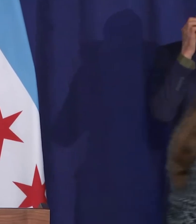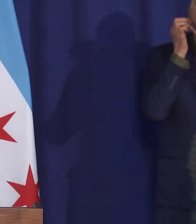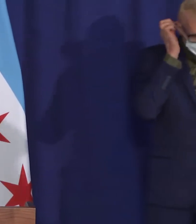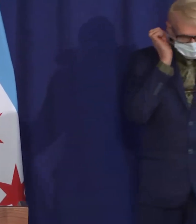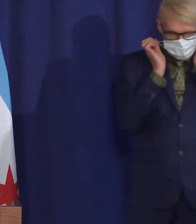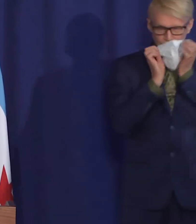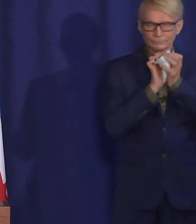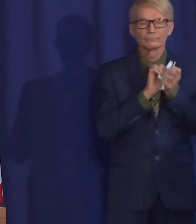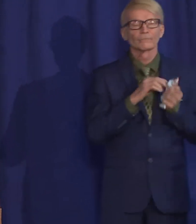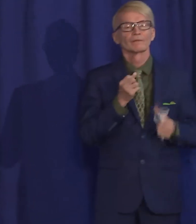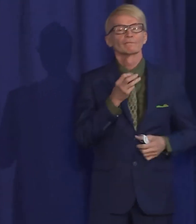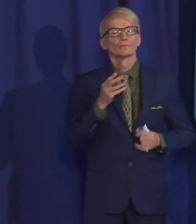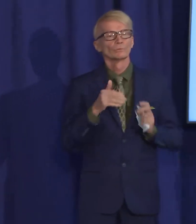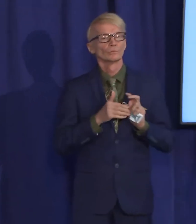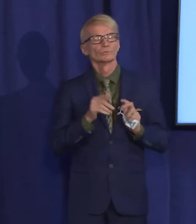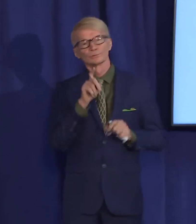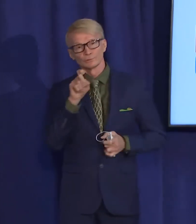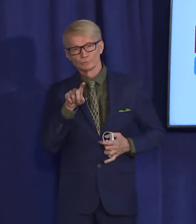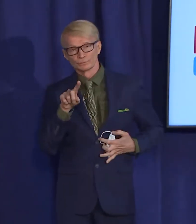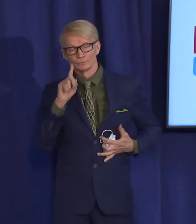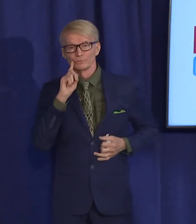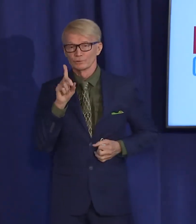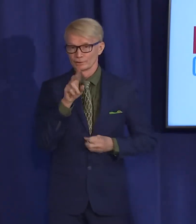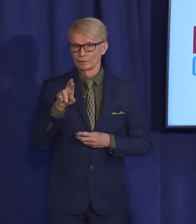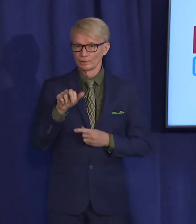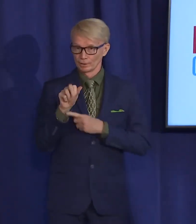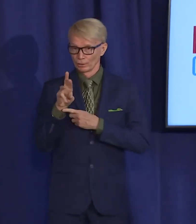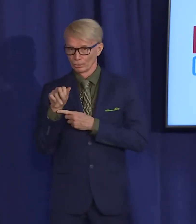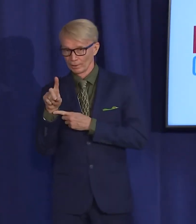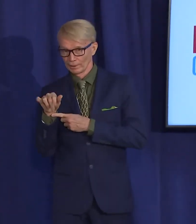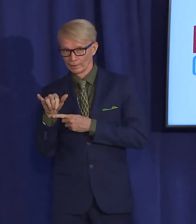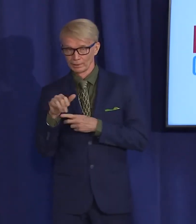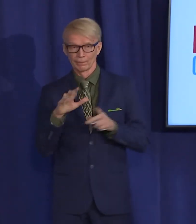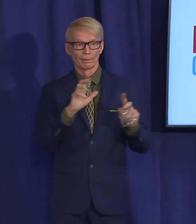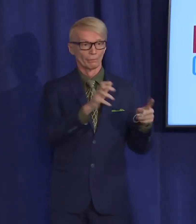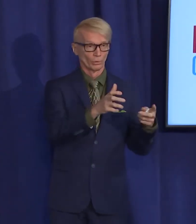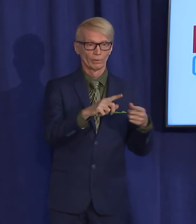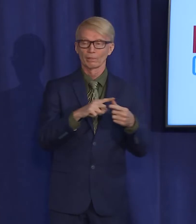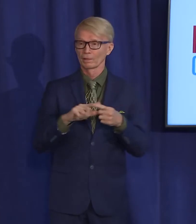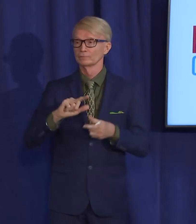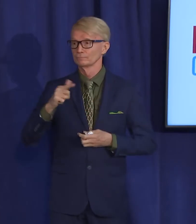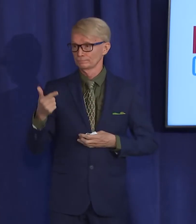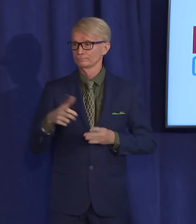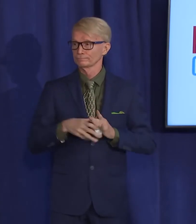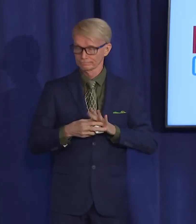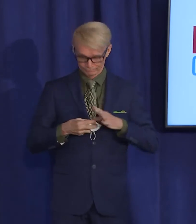I have a few questions for Dr. Arwady, and then from the pool, and then I'll turn it over to you guys.